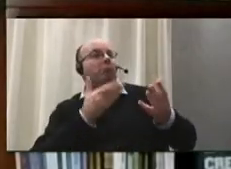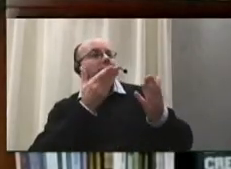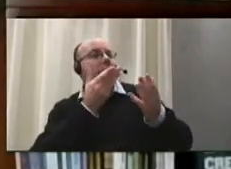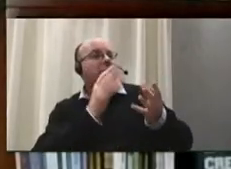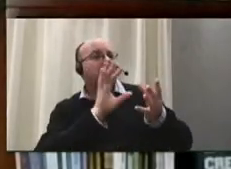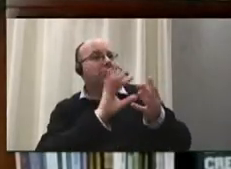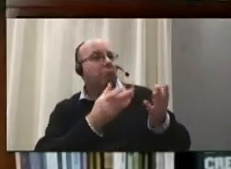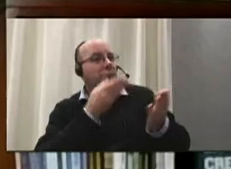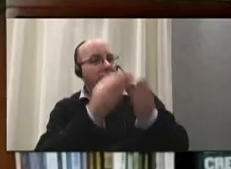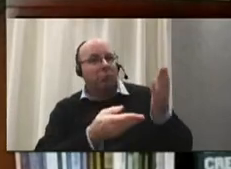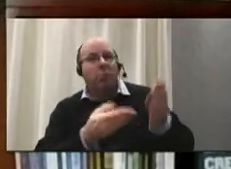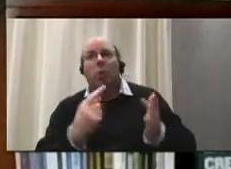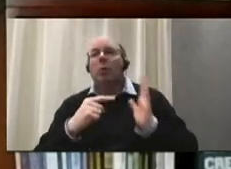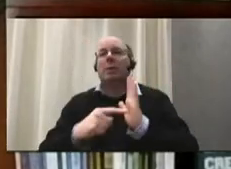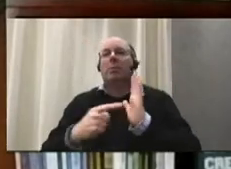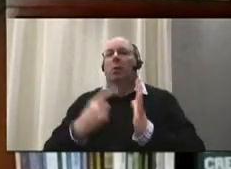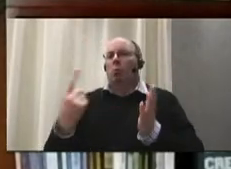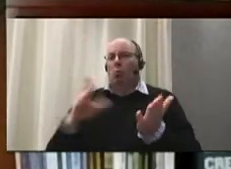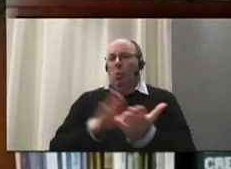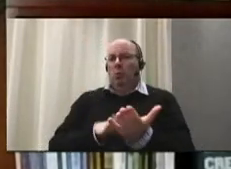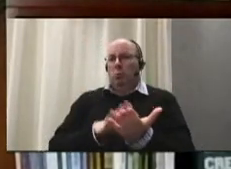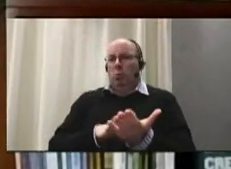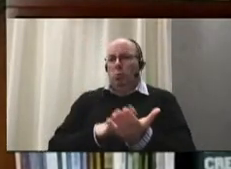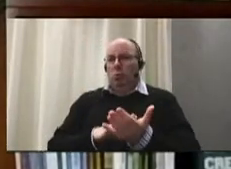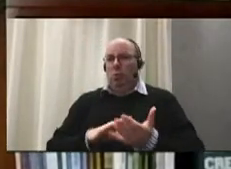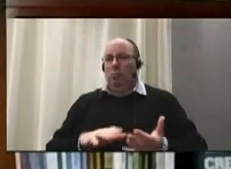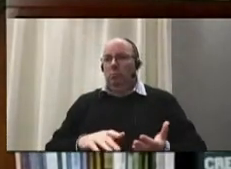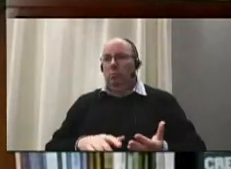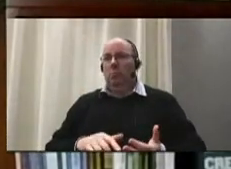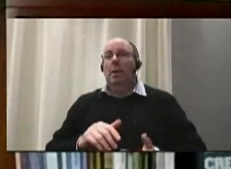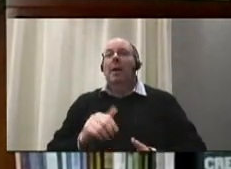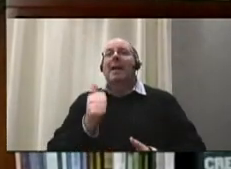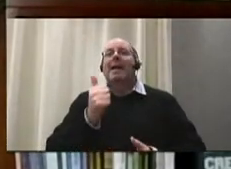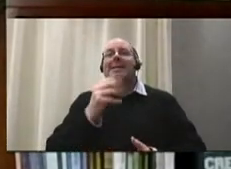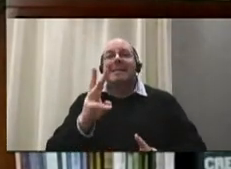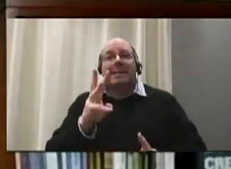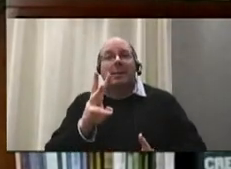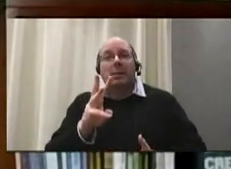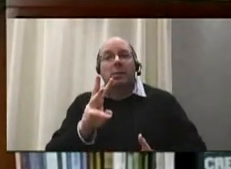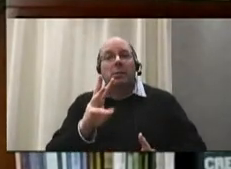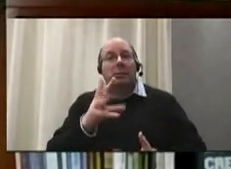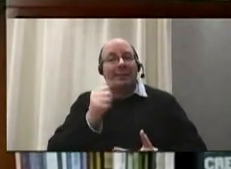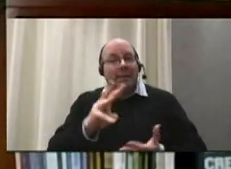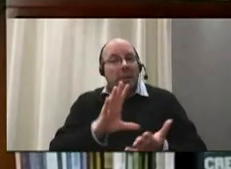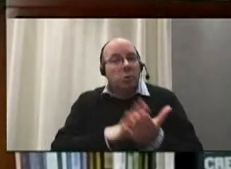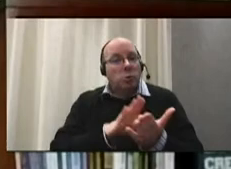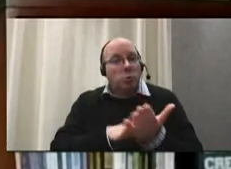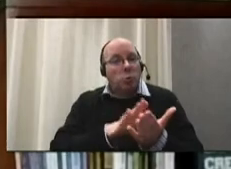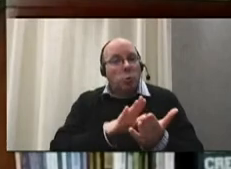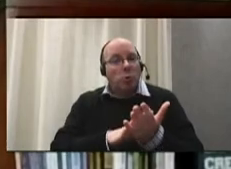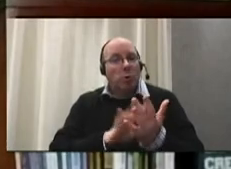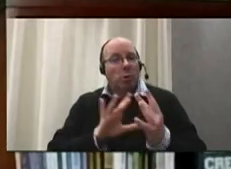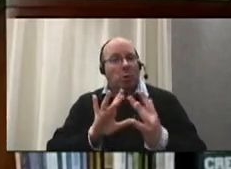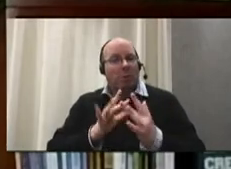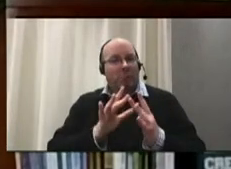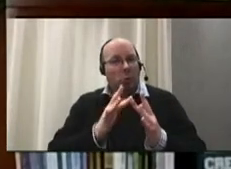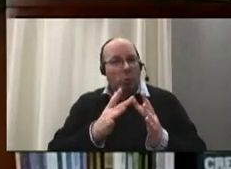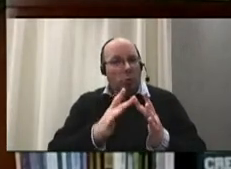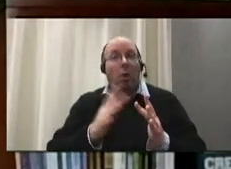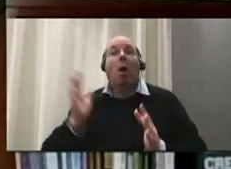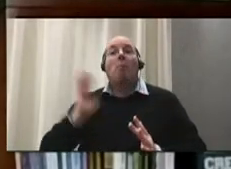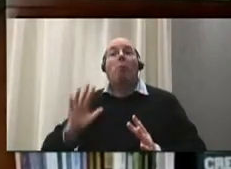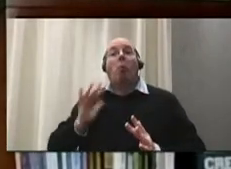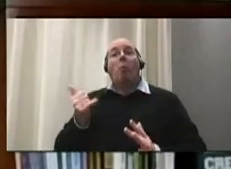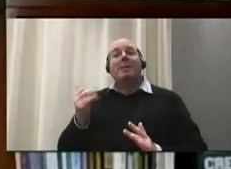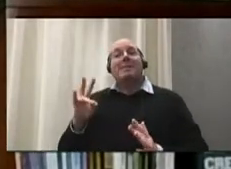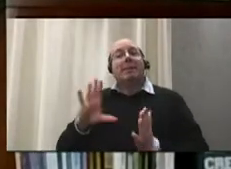were, we had 16 schools go virtual, but we started out 17. And one of those schools said, when we invited them into the conversation, we know what